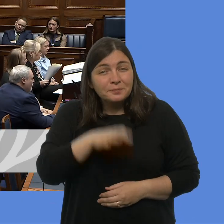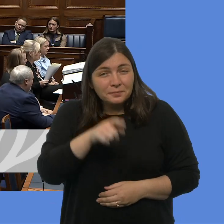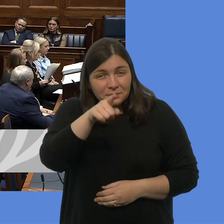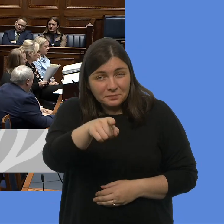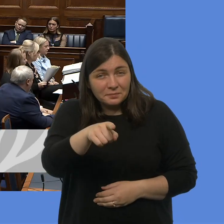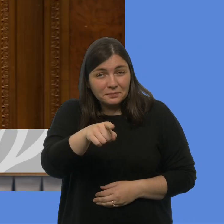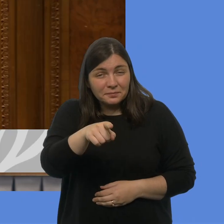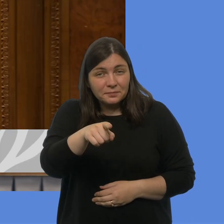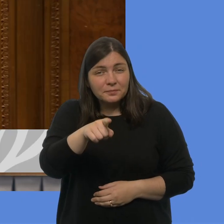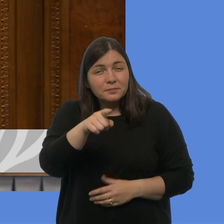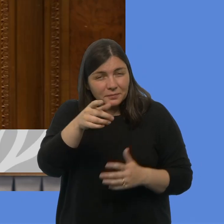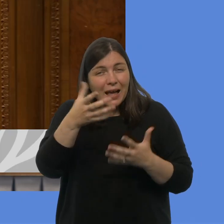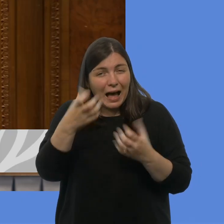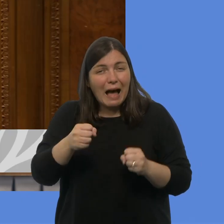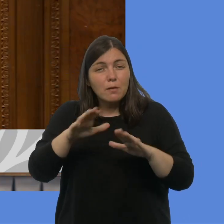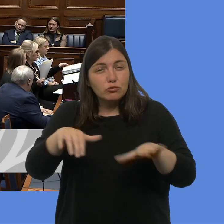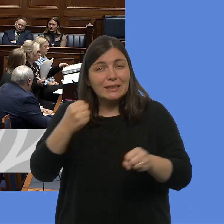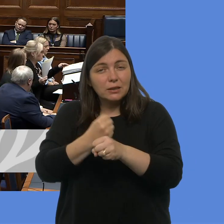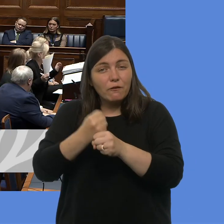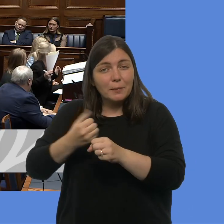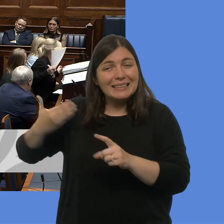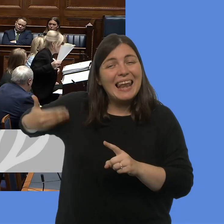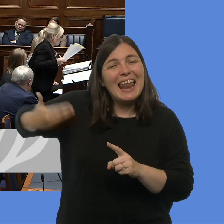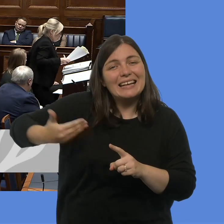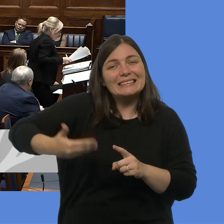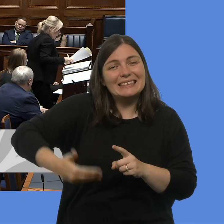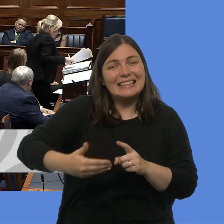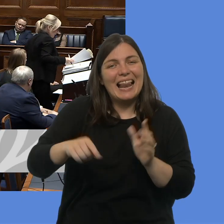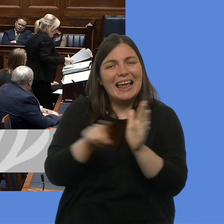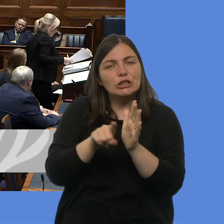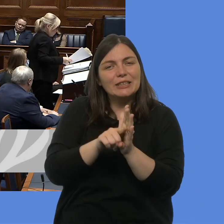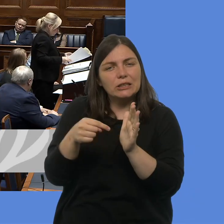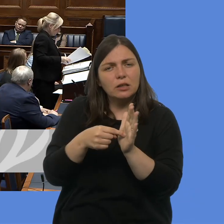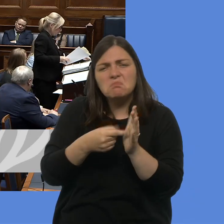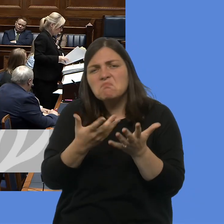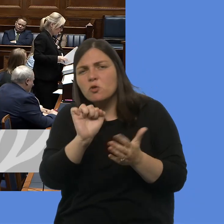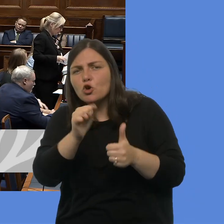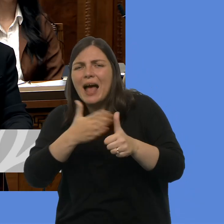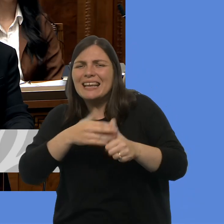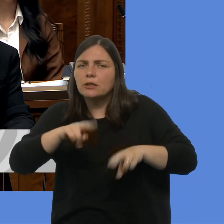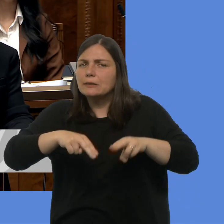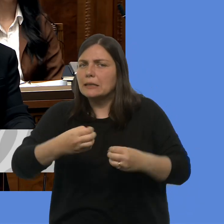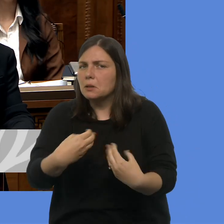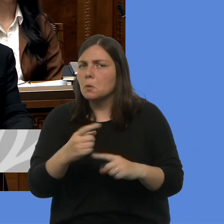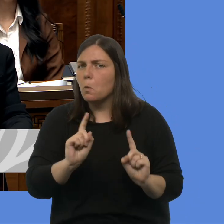assessment of the British Government's legacy legislation? Minister. Yeah, so from the outset,